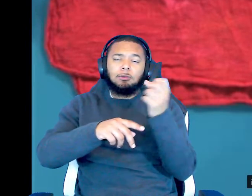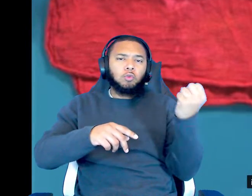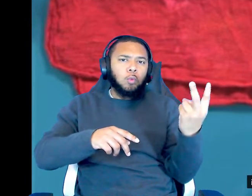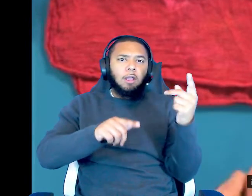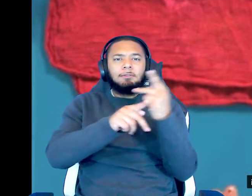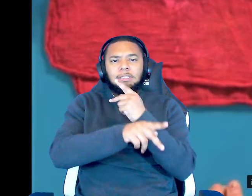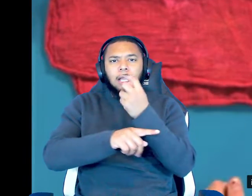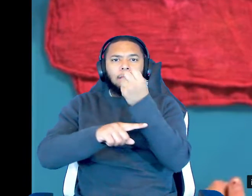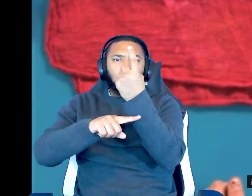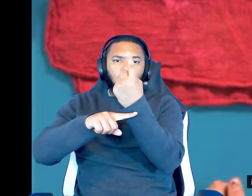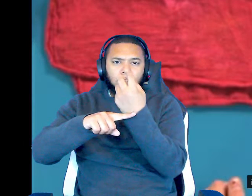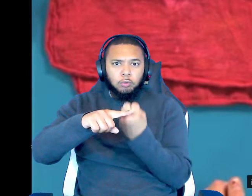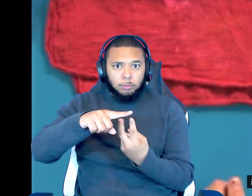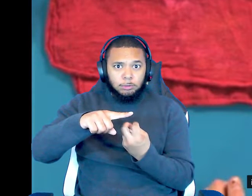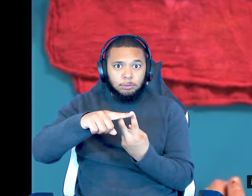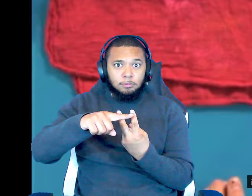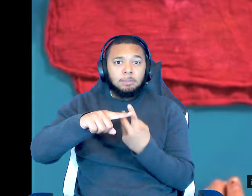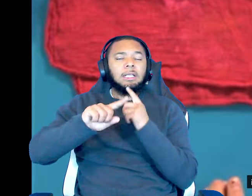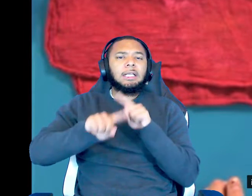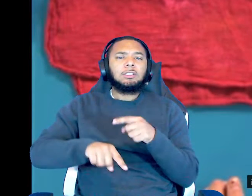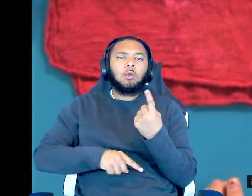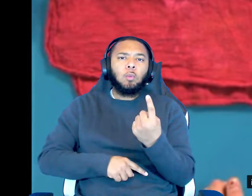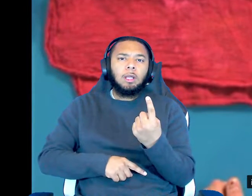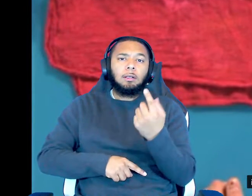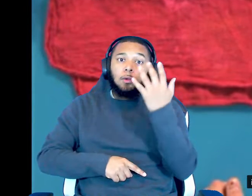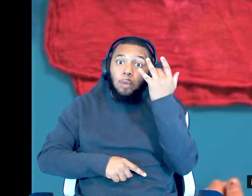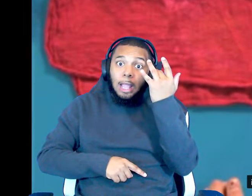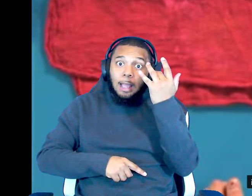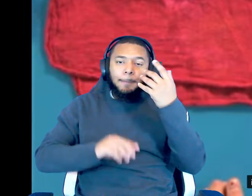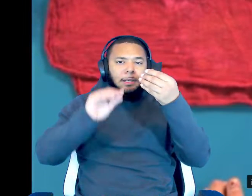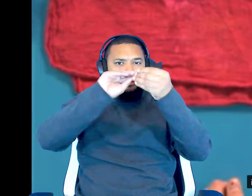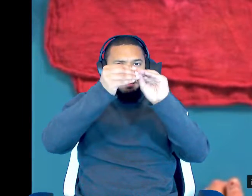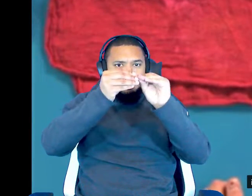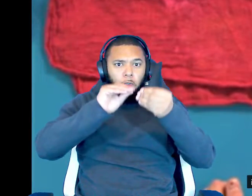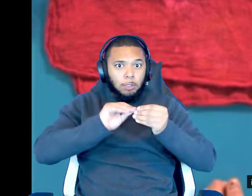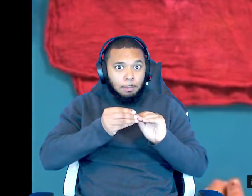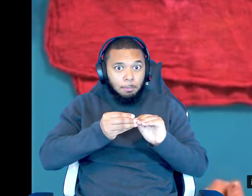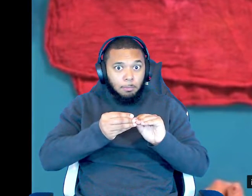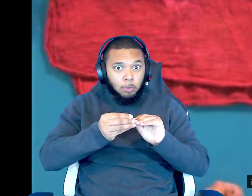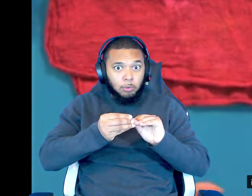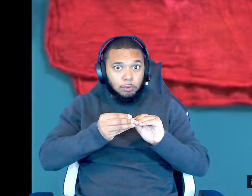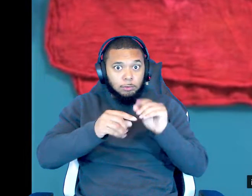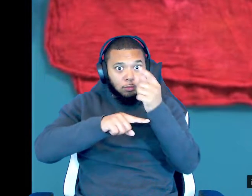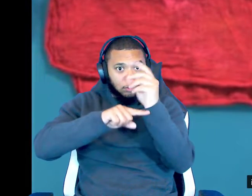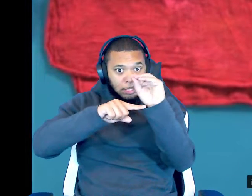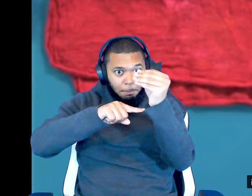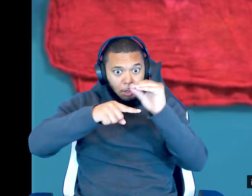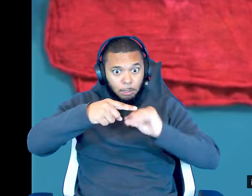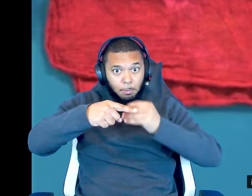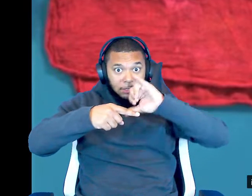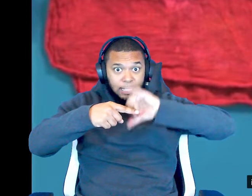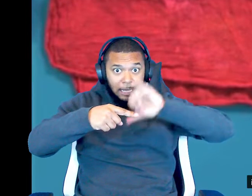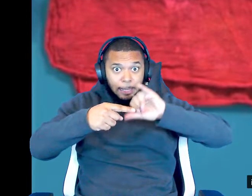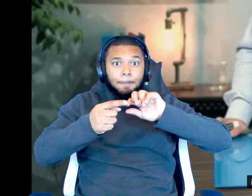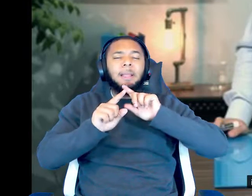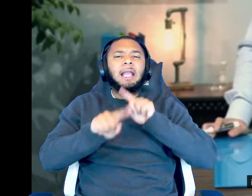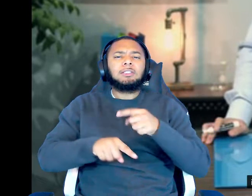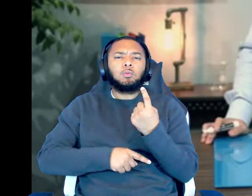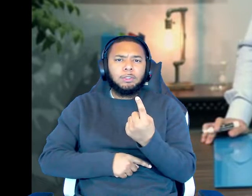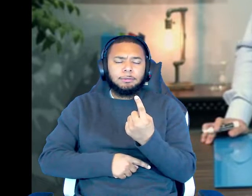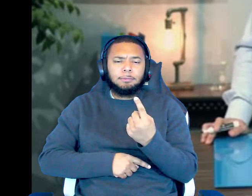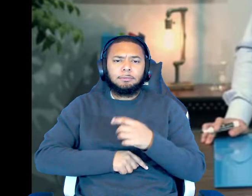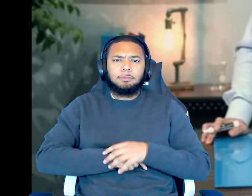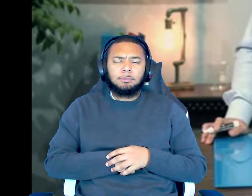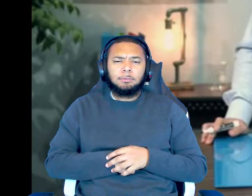we have 1% of 2,000. You say, oh, 1%. I